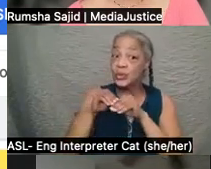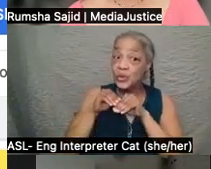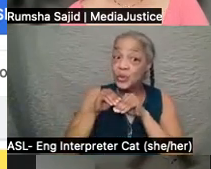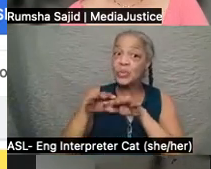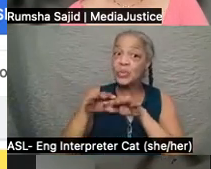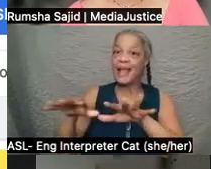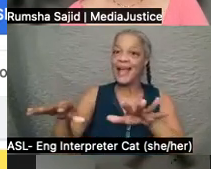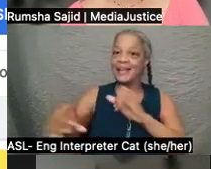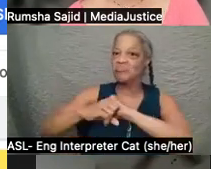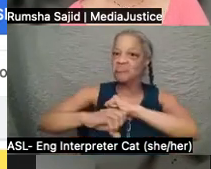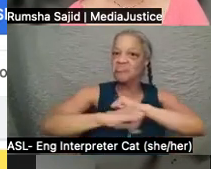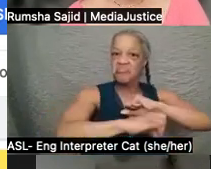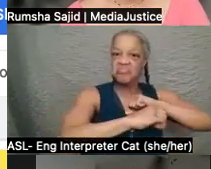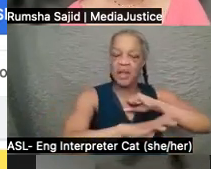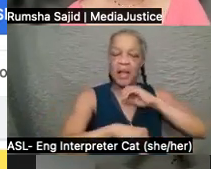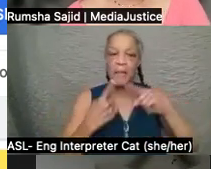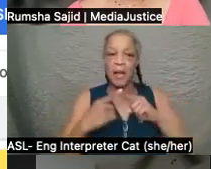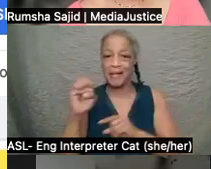propaganda about electronic monitoring.